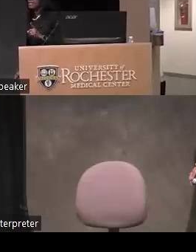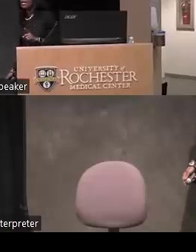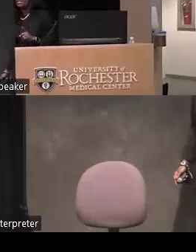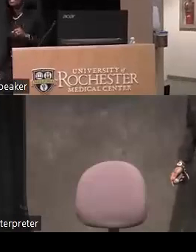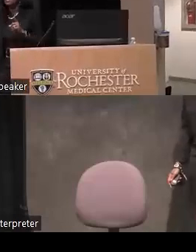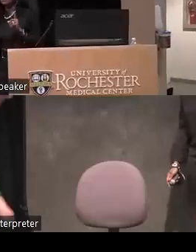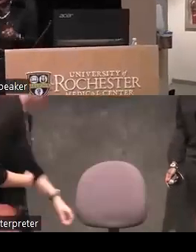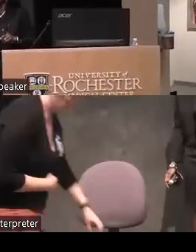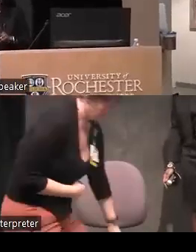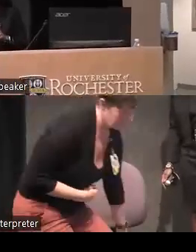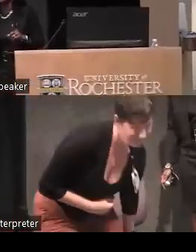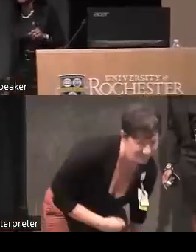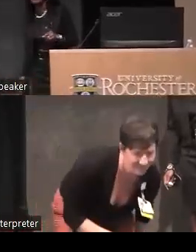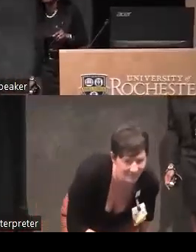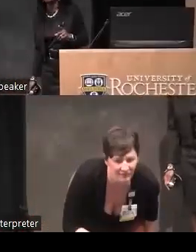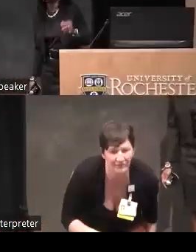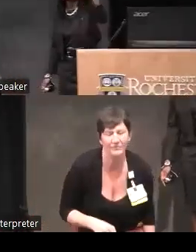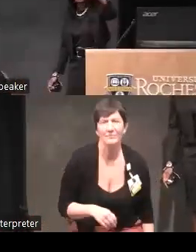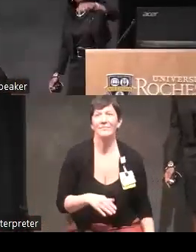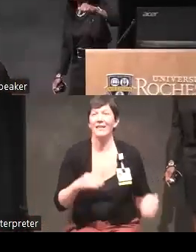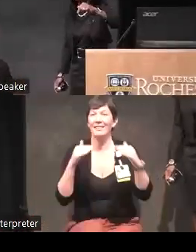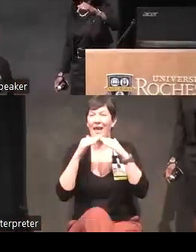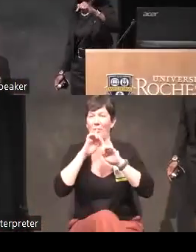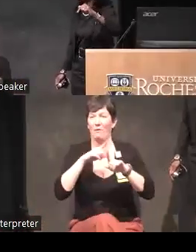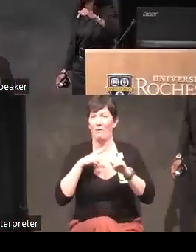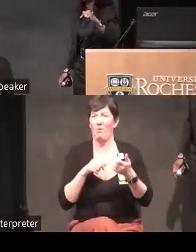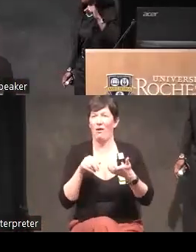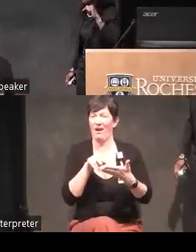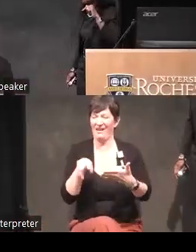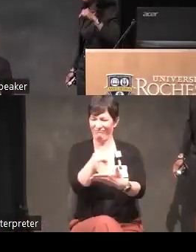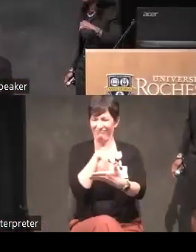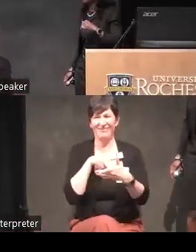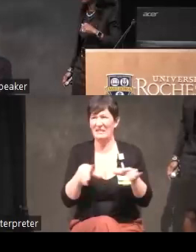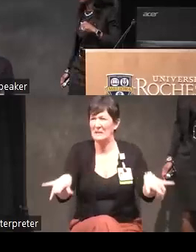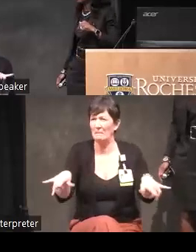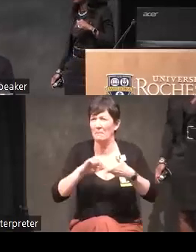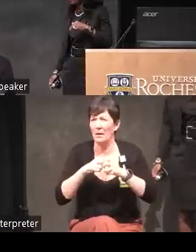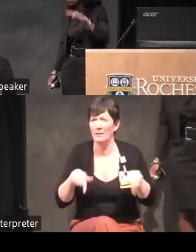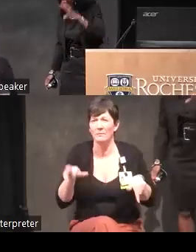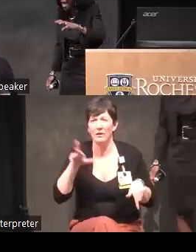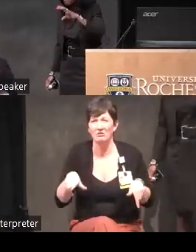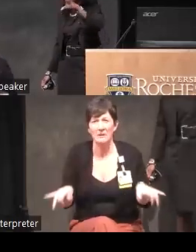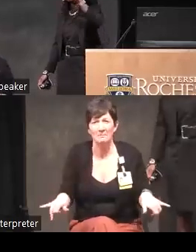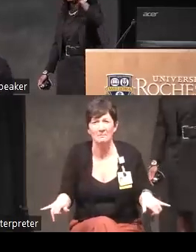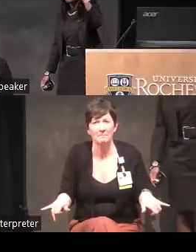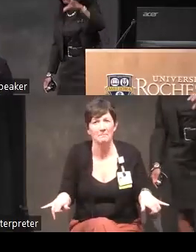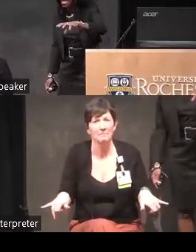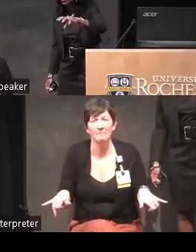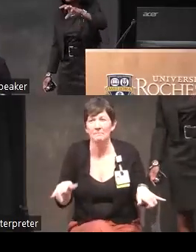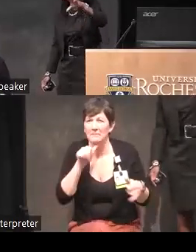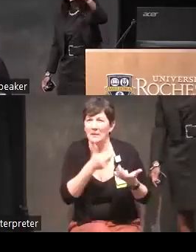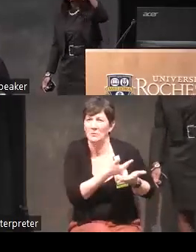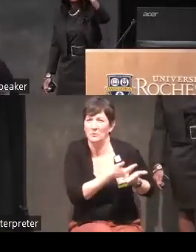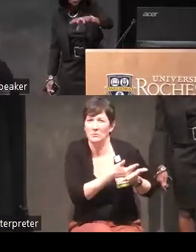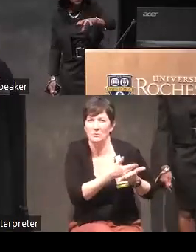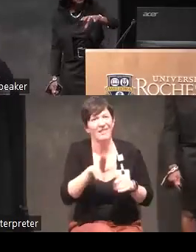the 2021 equity report, that you have that problem right here in Rochester, right? You have that